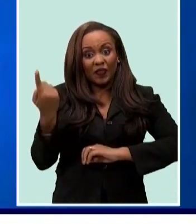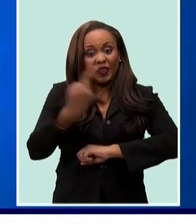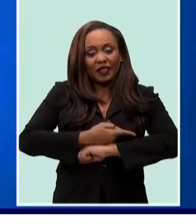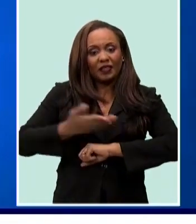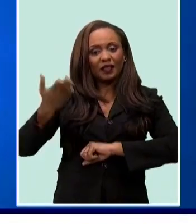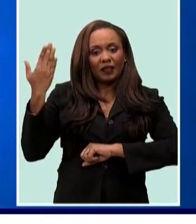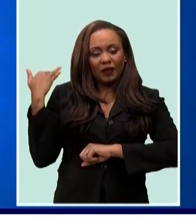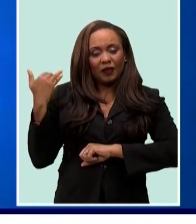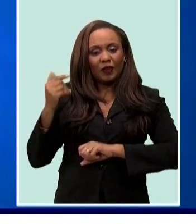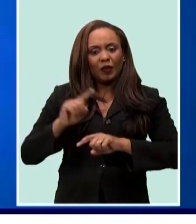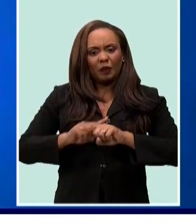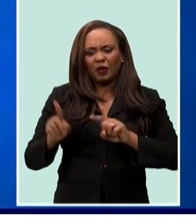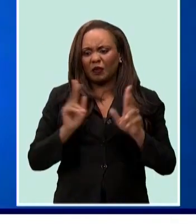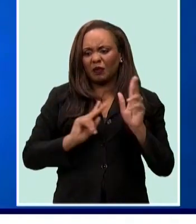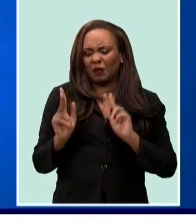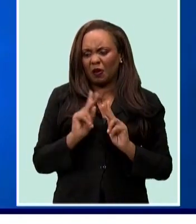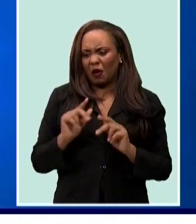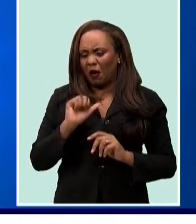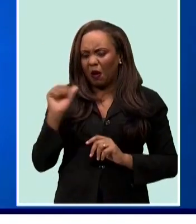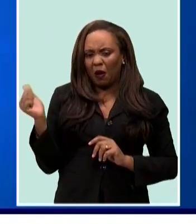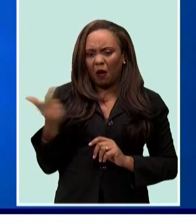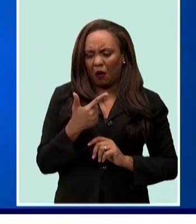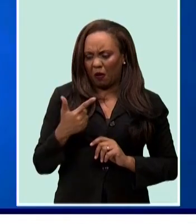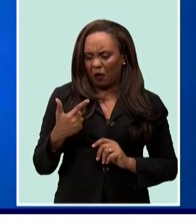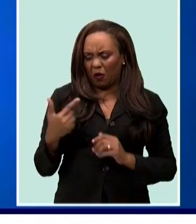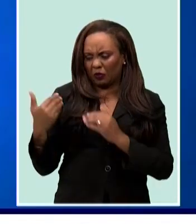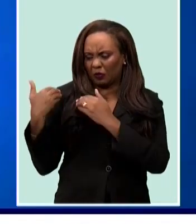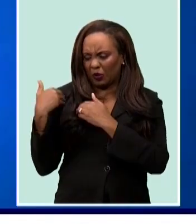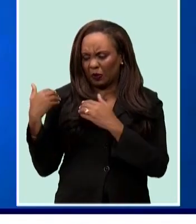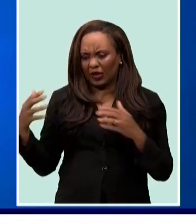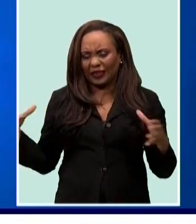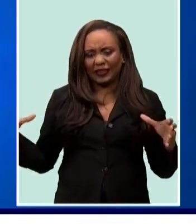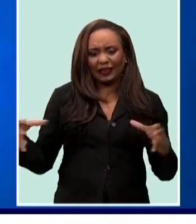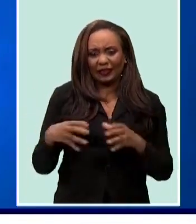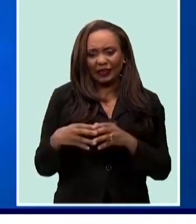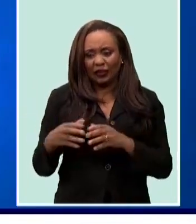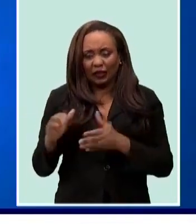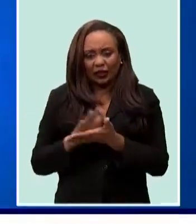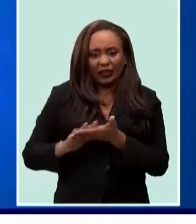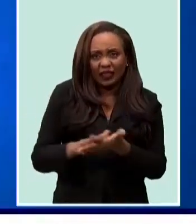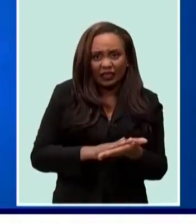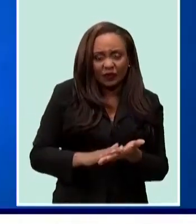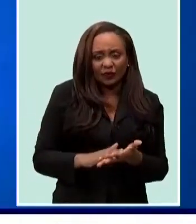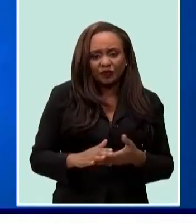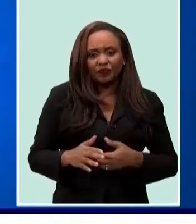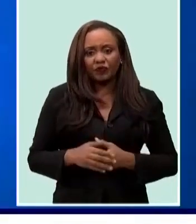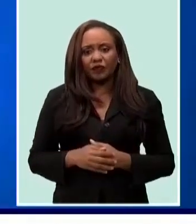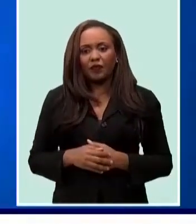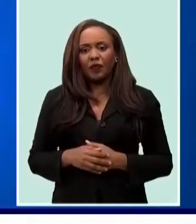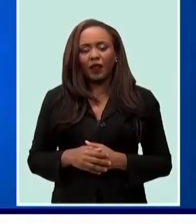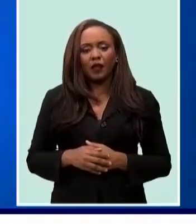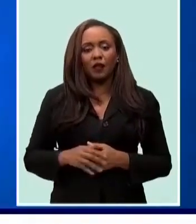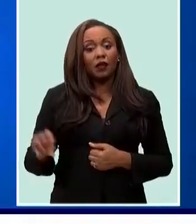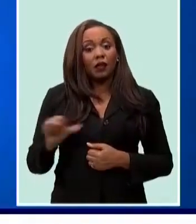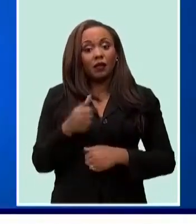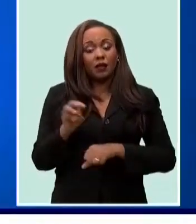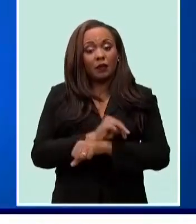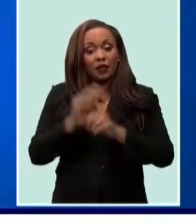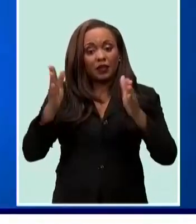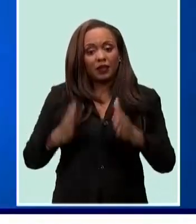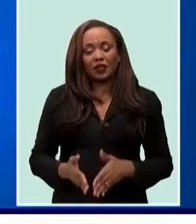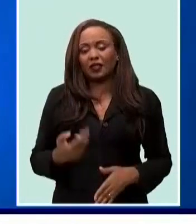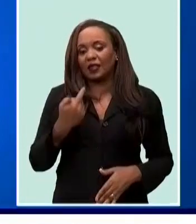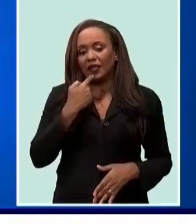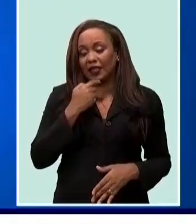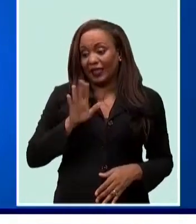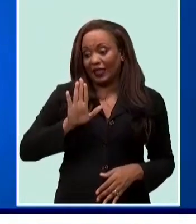collaborative effort between the boat owners and the officials from the Ministry of Fisheries. Minister of Maritime Affairs and the Blue Economy, Kirk Humphrey,